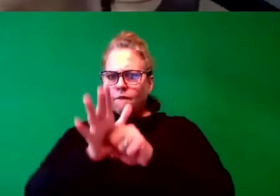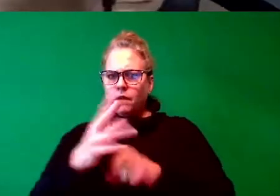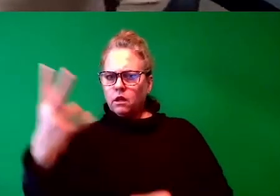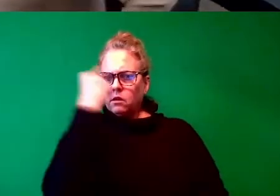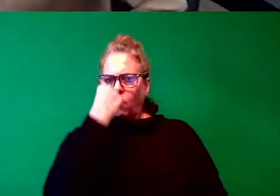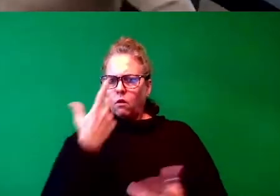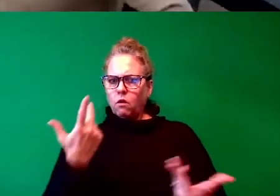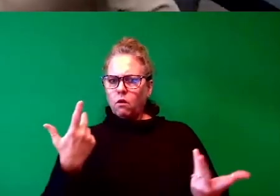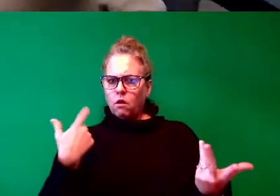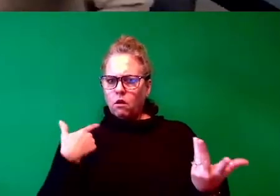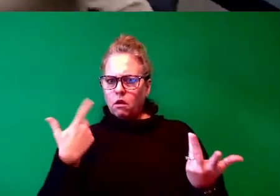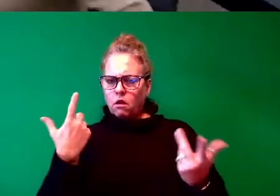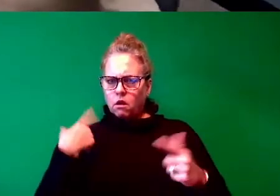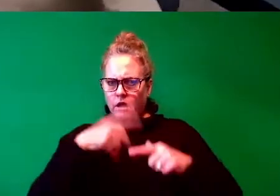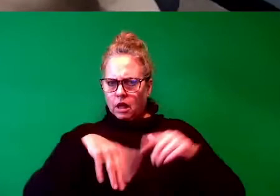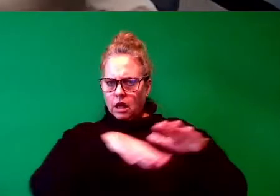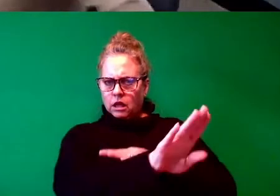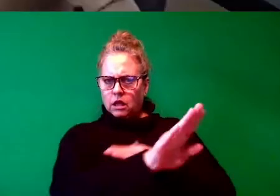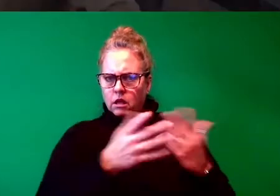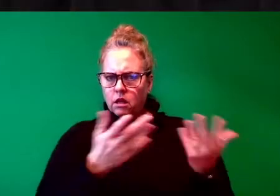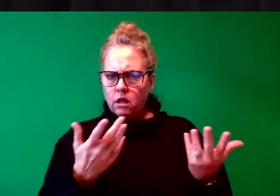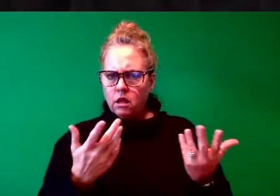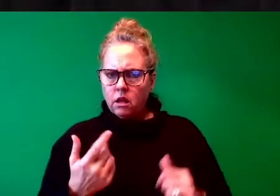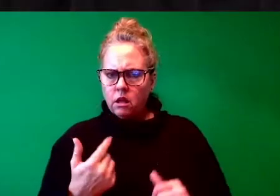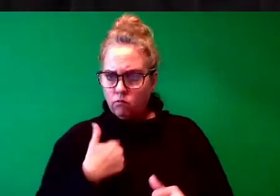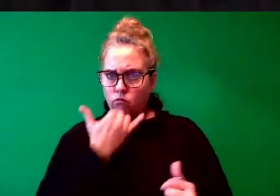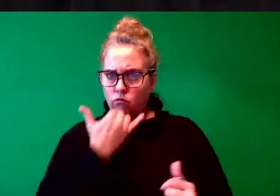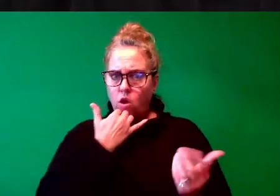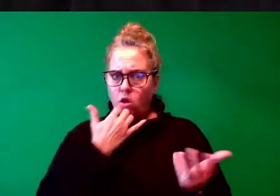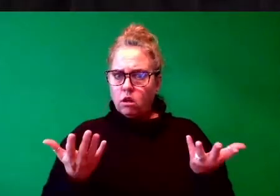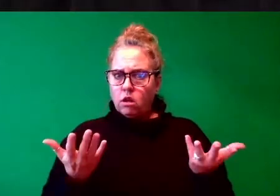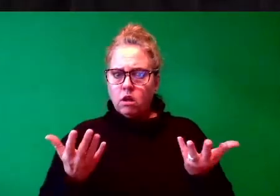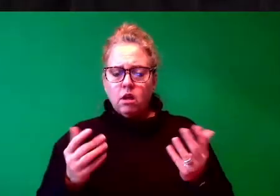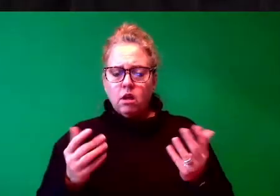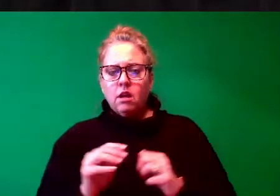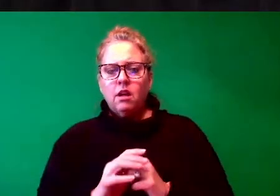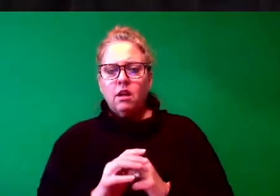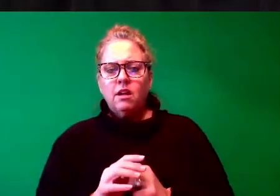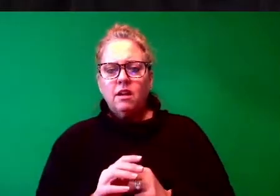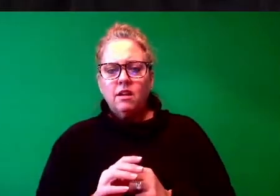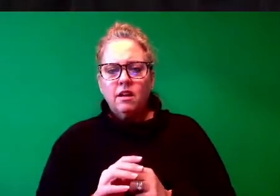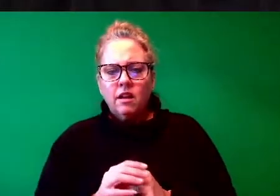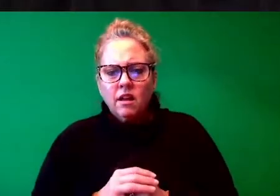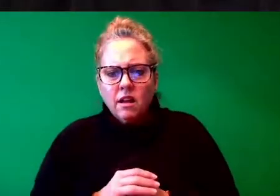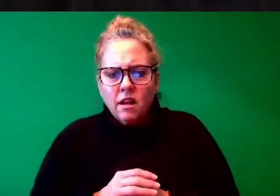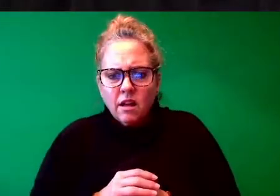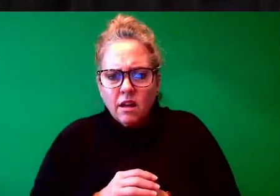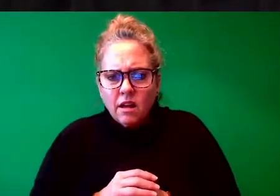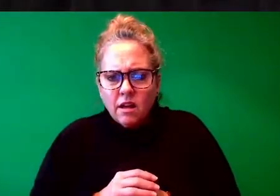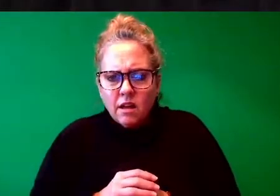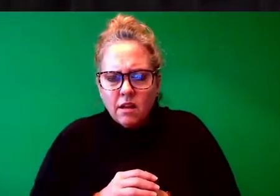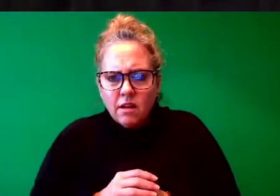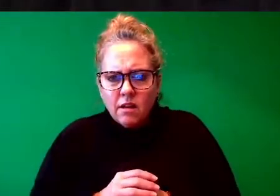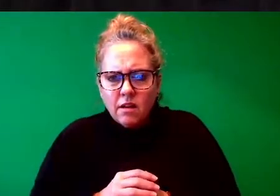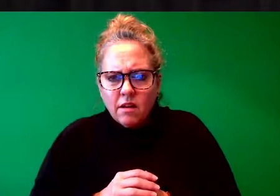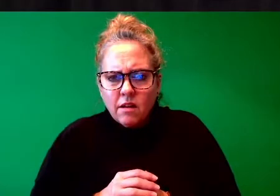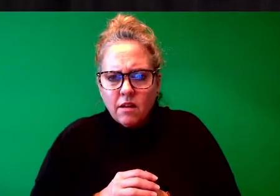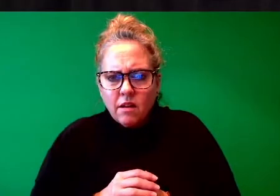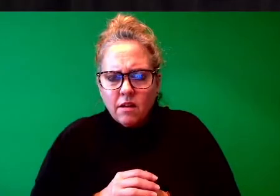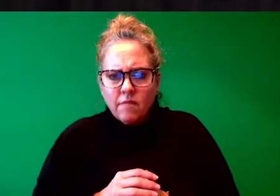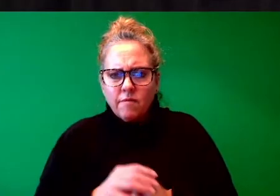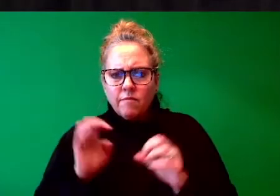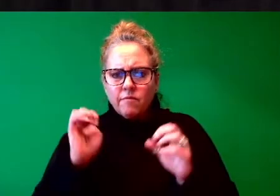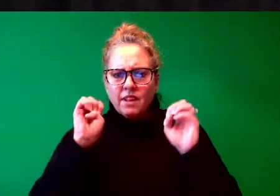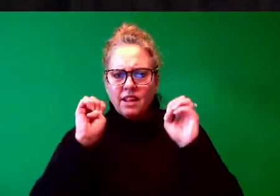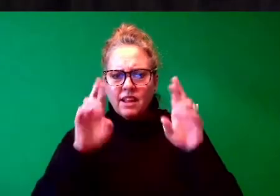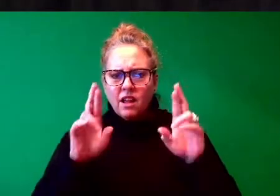on that. So those are some of my comments. No, you're correct. We are not sending, of course, we're not sending people away from the emergency room, and